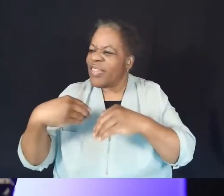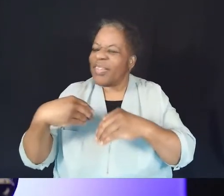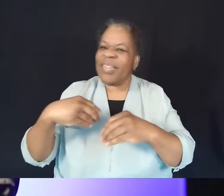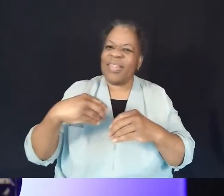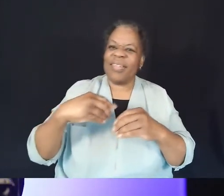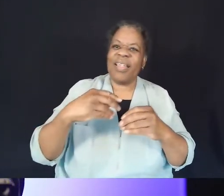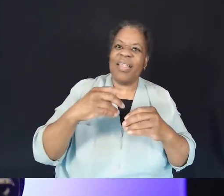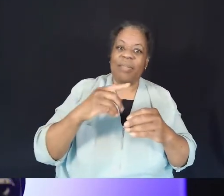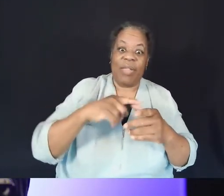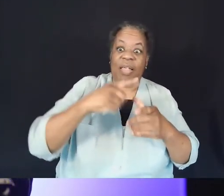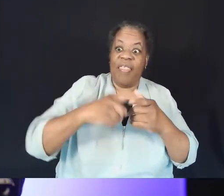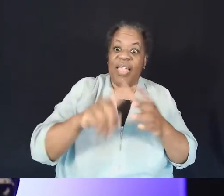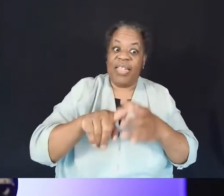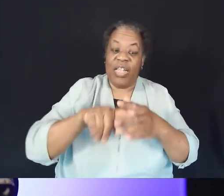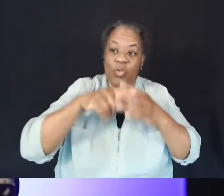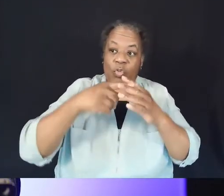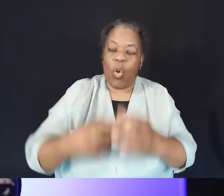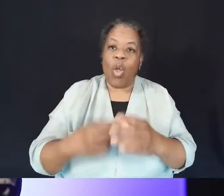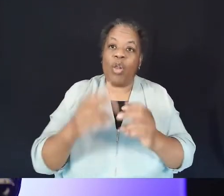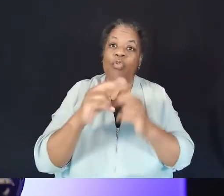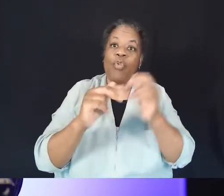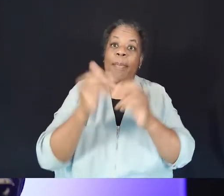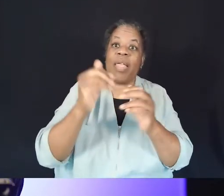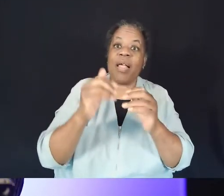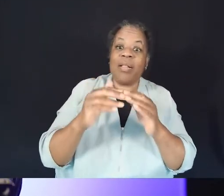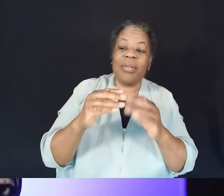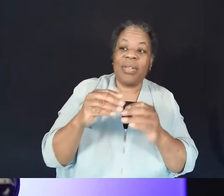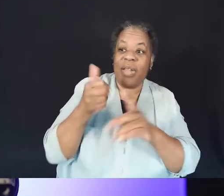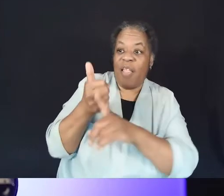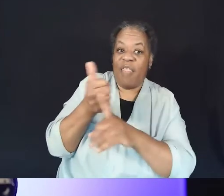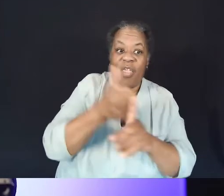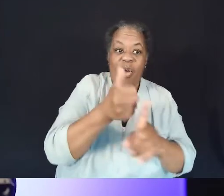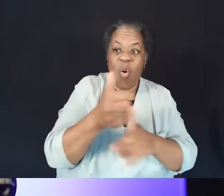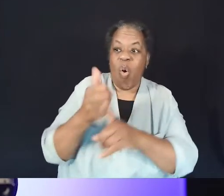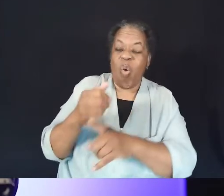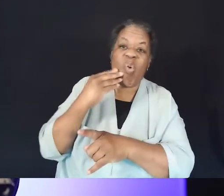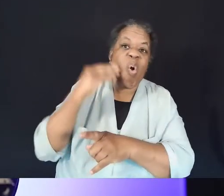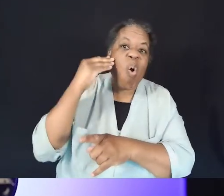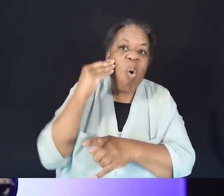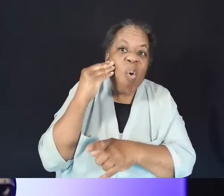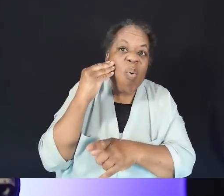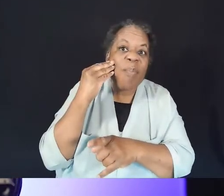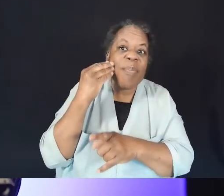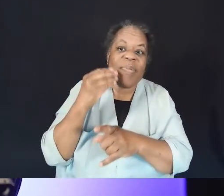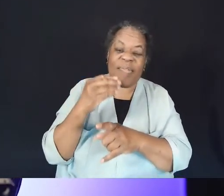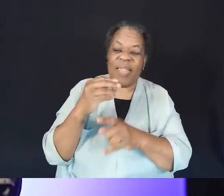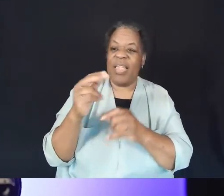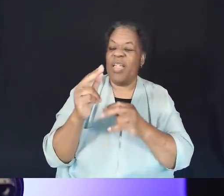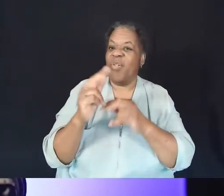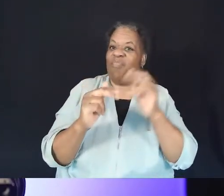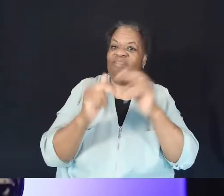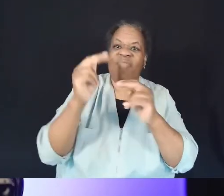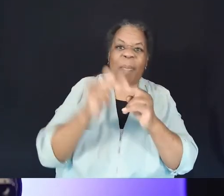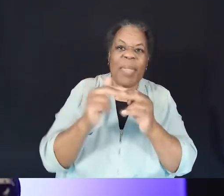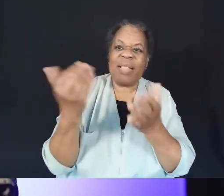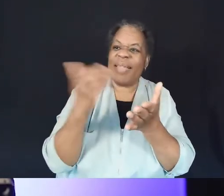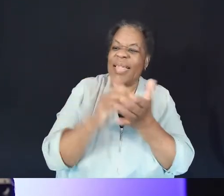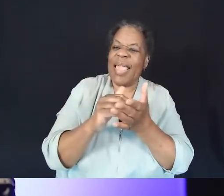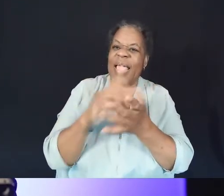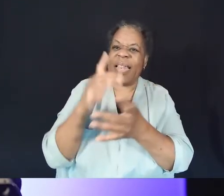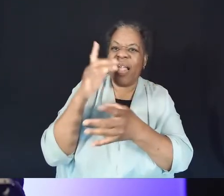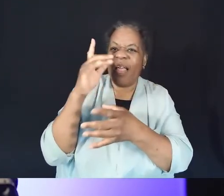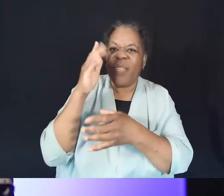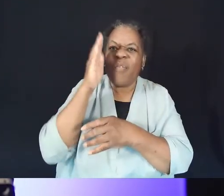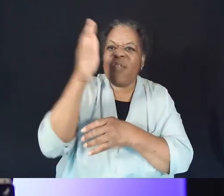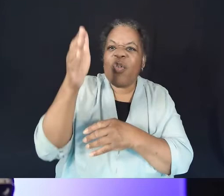city infrastructure and their community and their future. And they depended on the Lord to do all that.